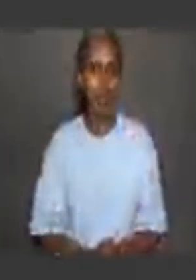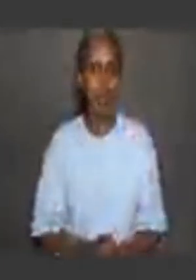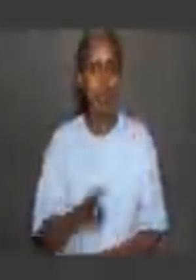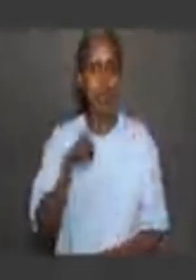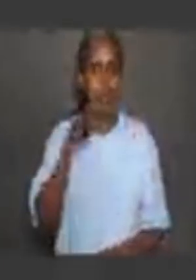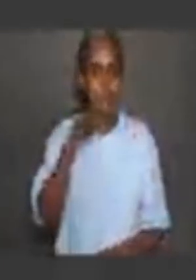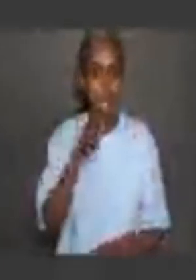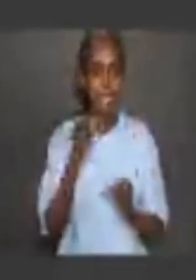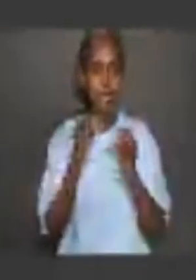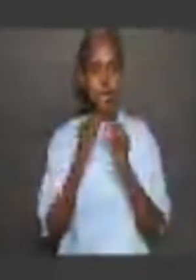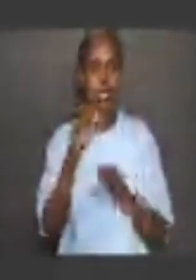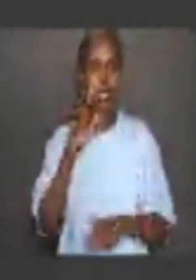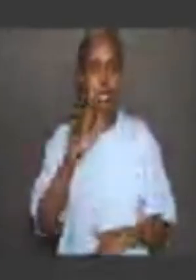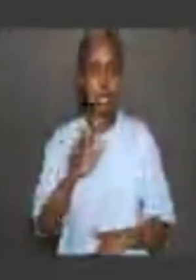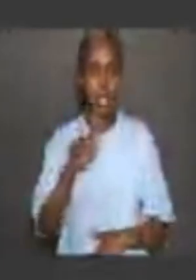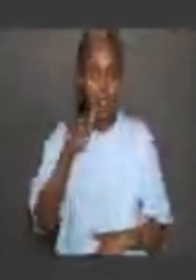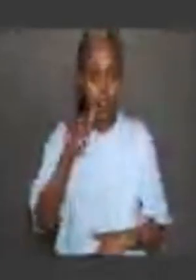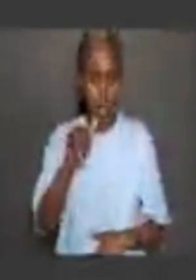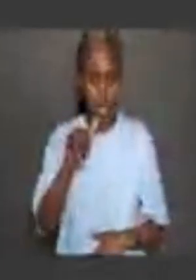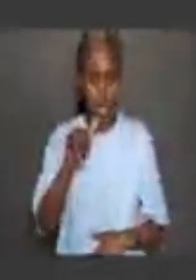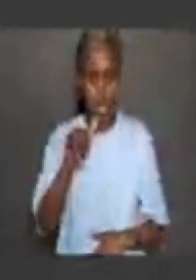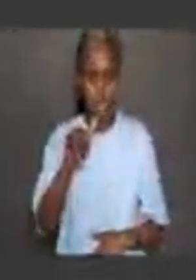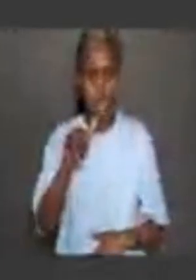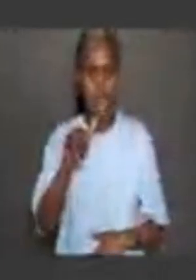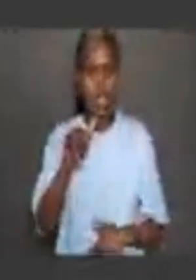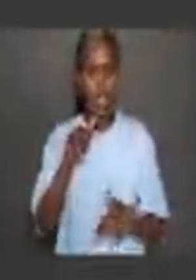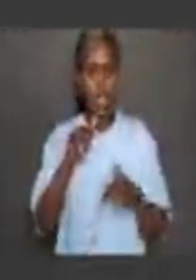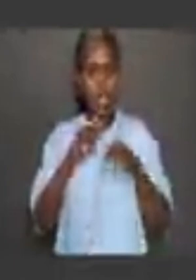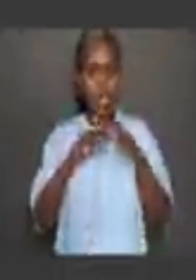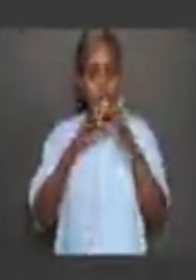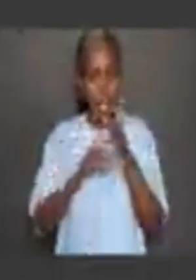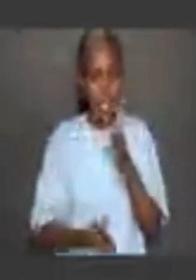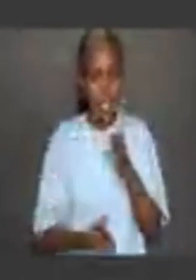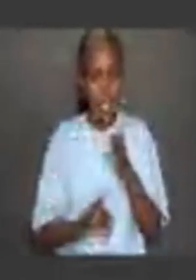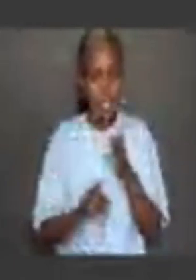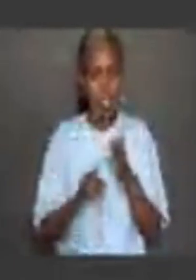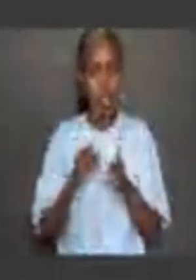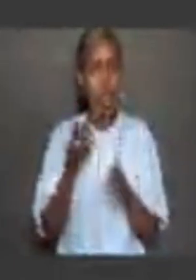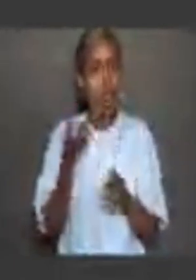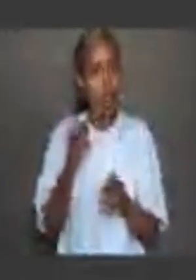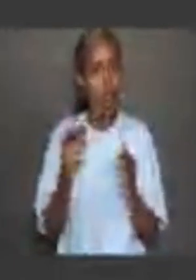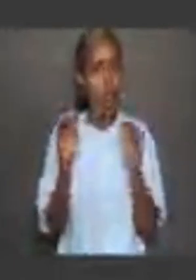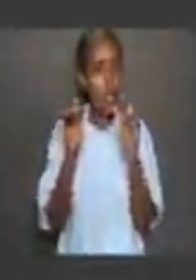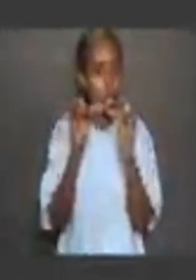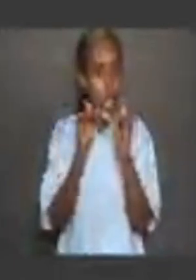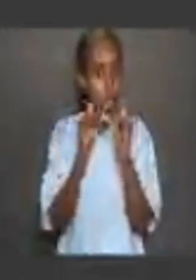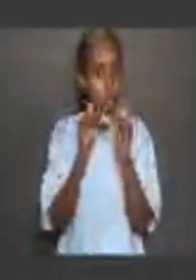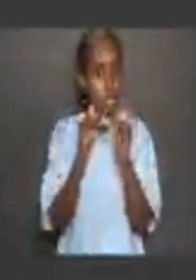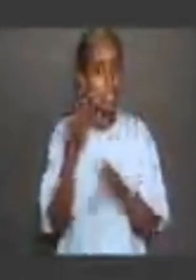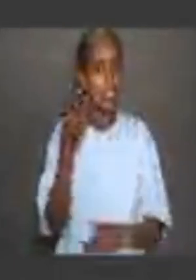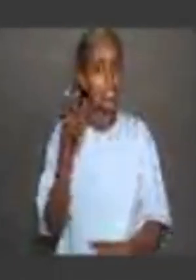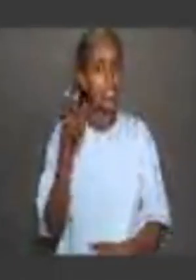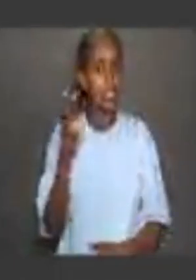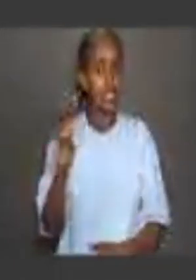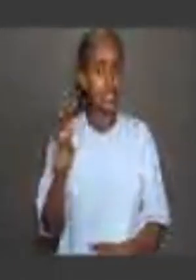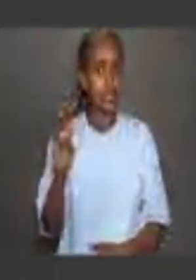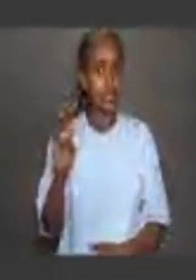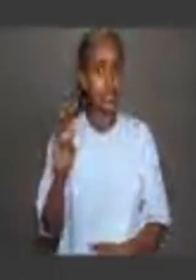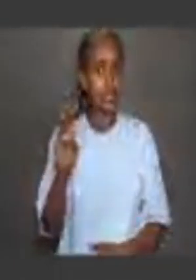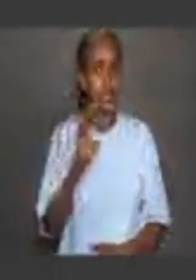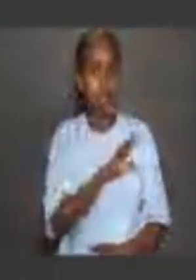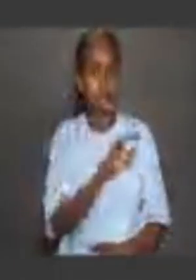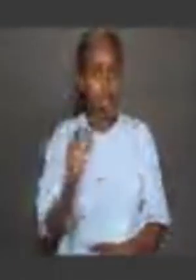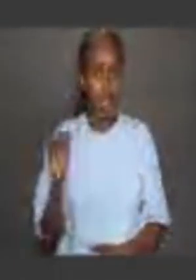X plus 3y is less than or equal to 16,